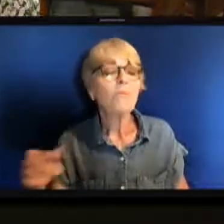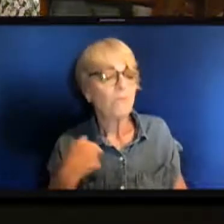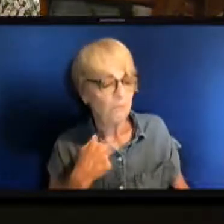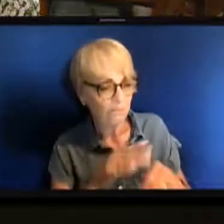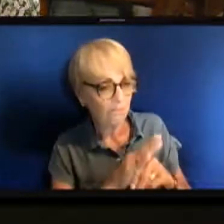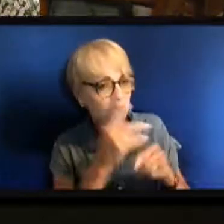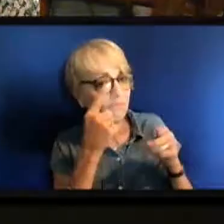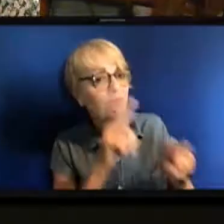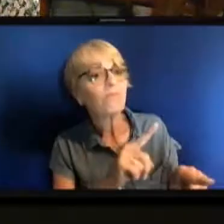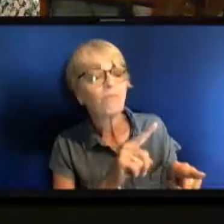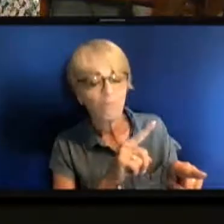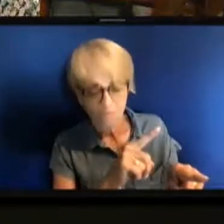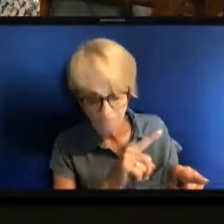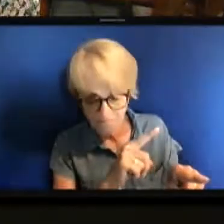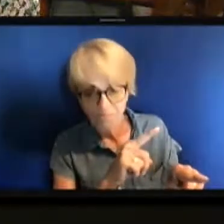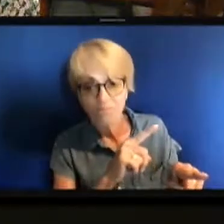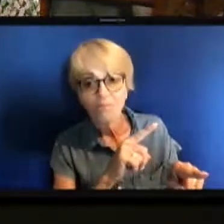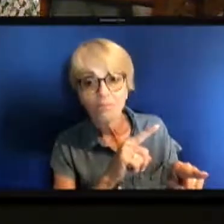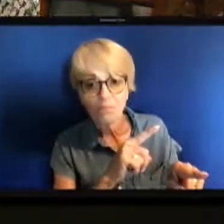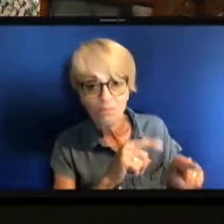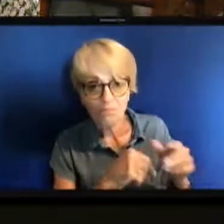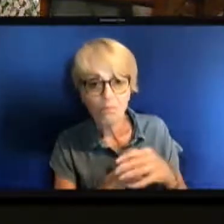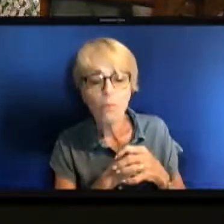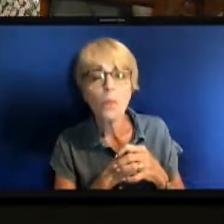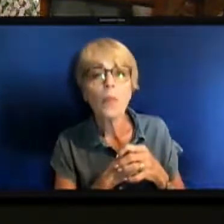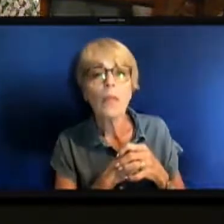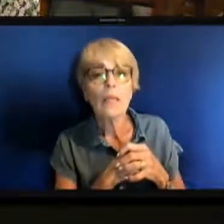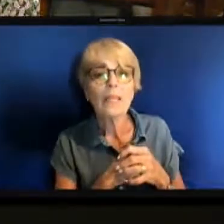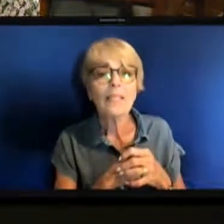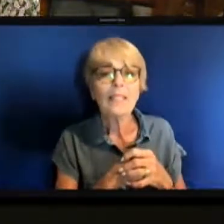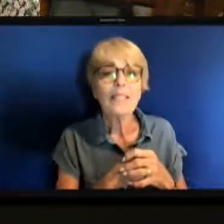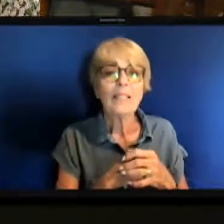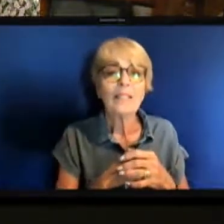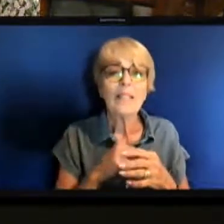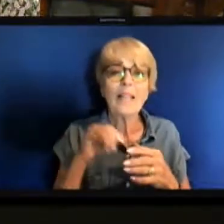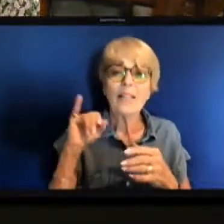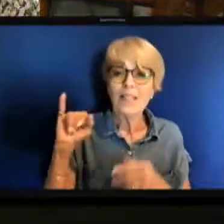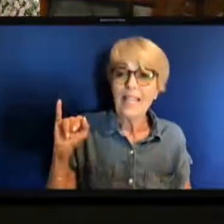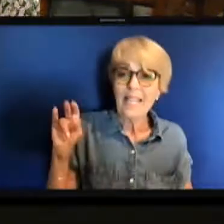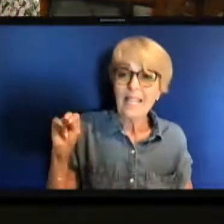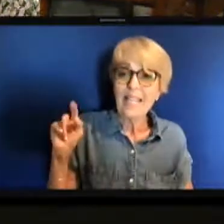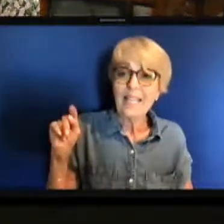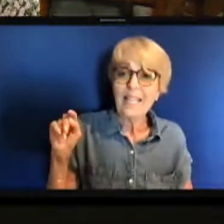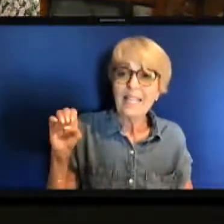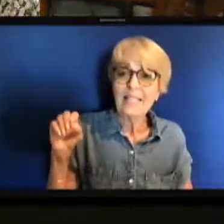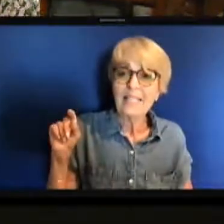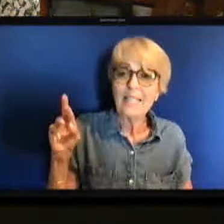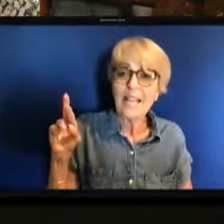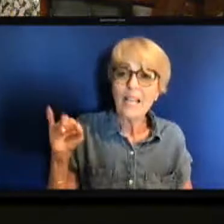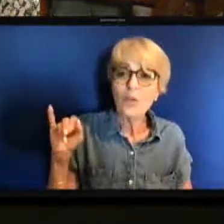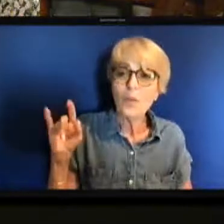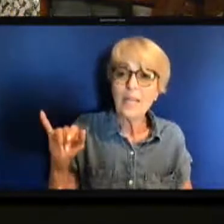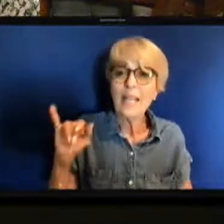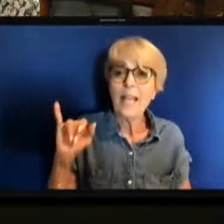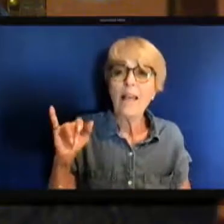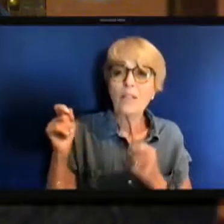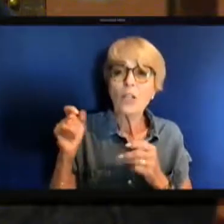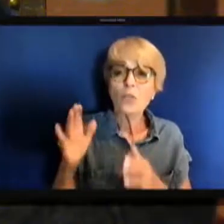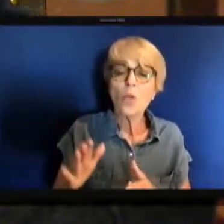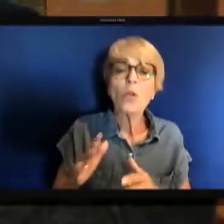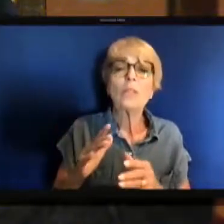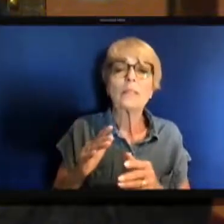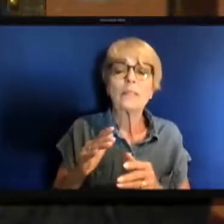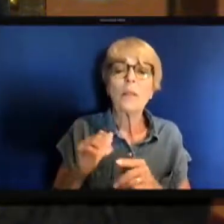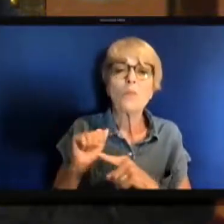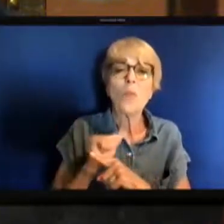conclusion, that the integrity of the controller's audit practices were, anytime an audit were to be